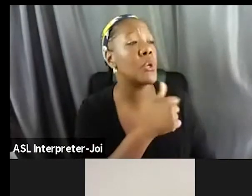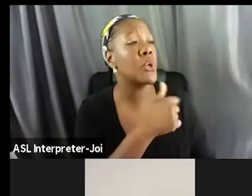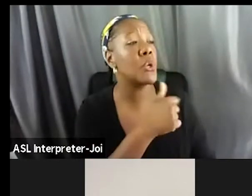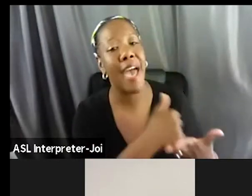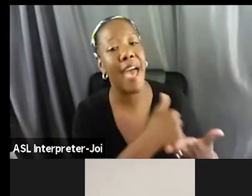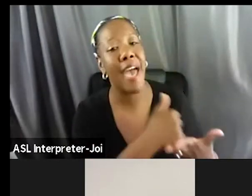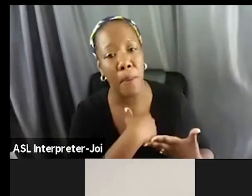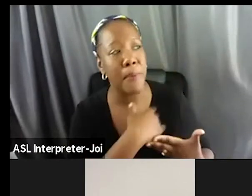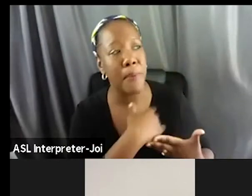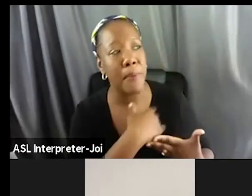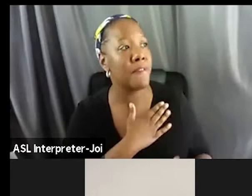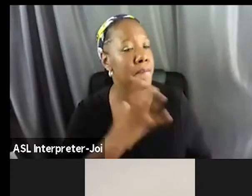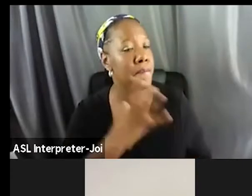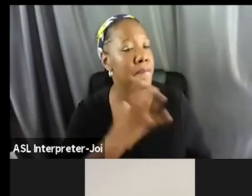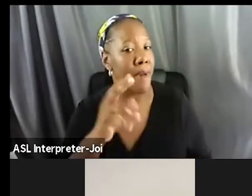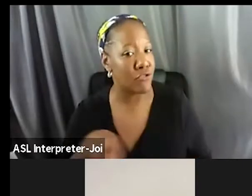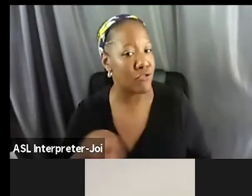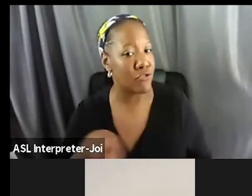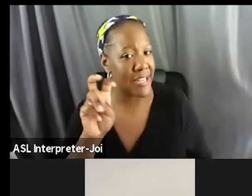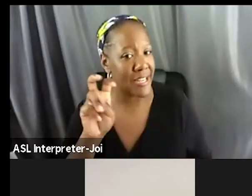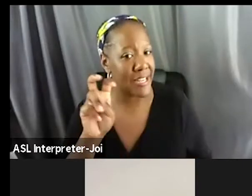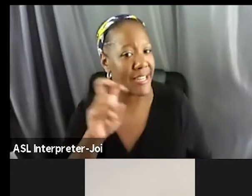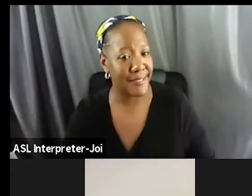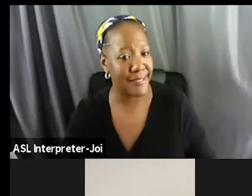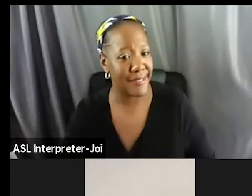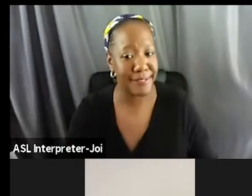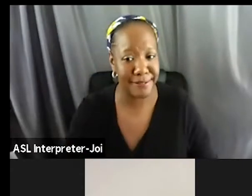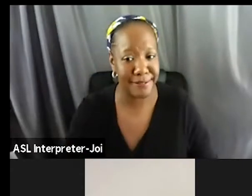with my journey." So